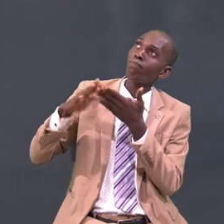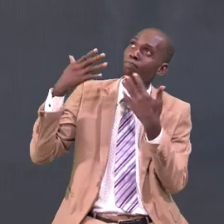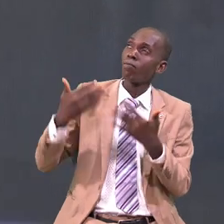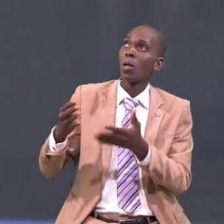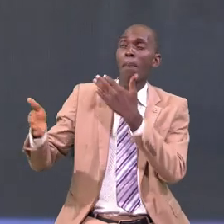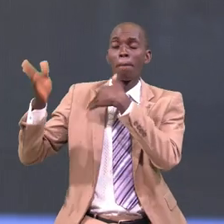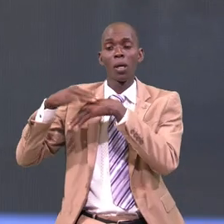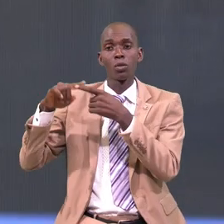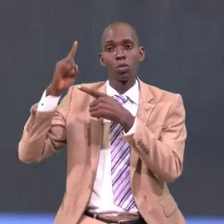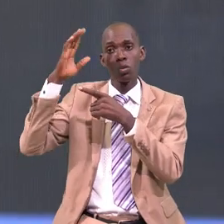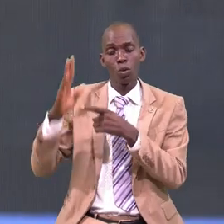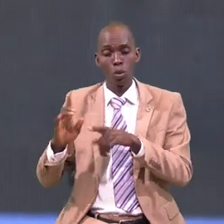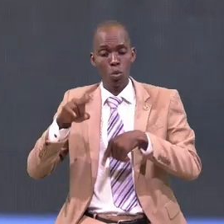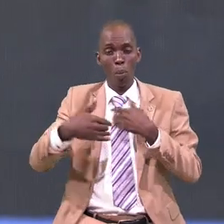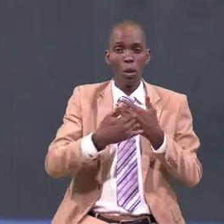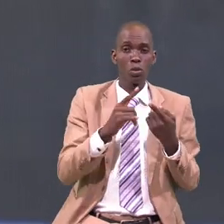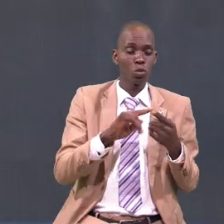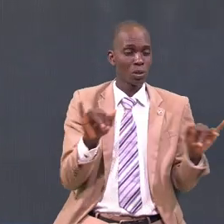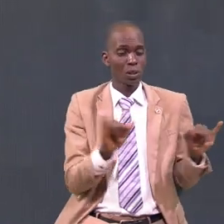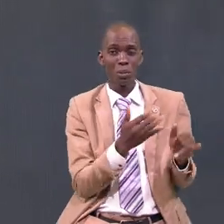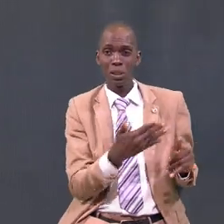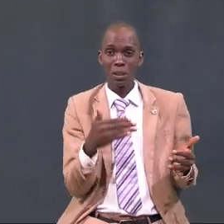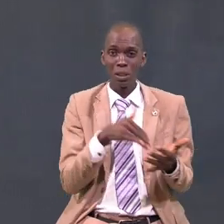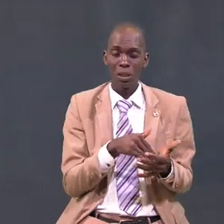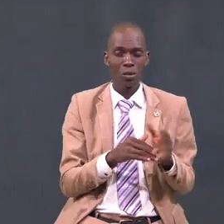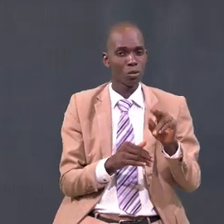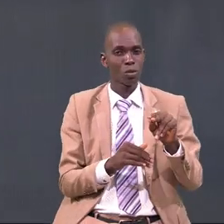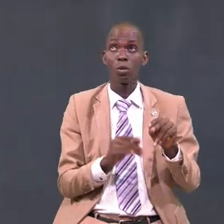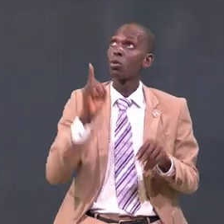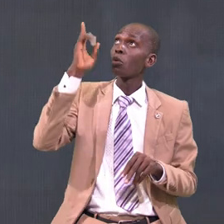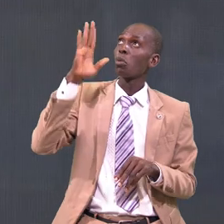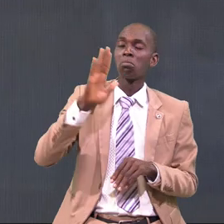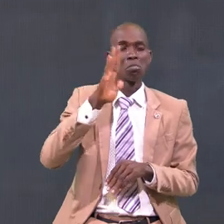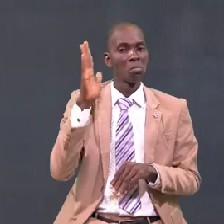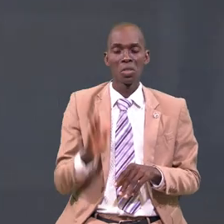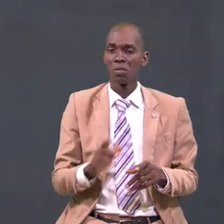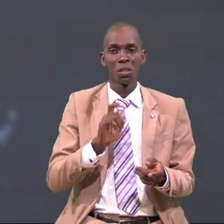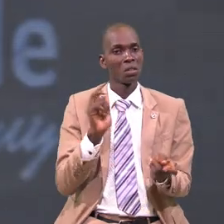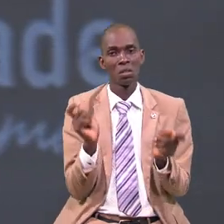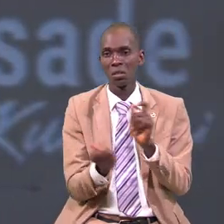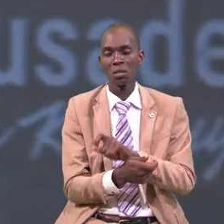from God. God does not change.